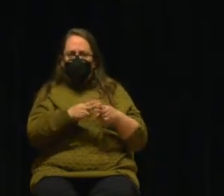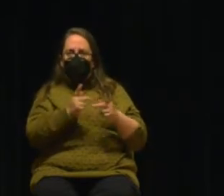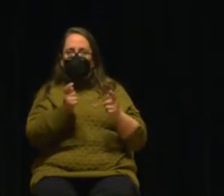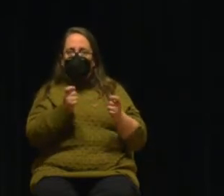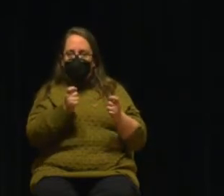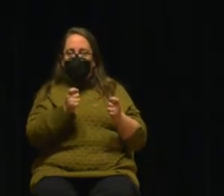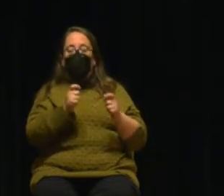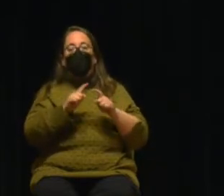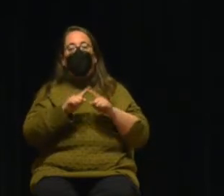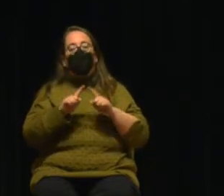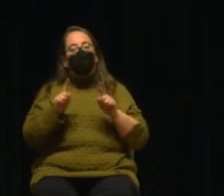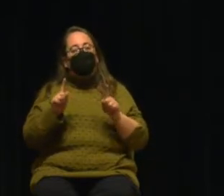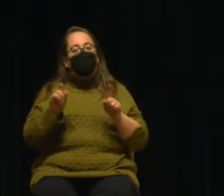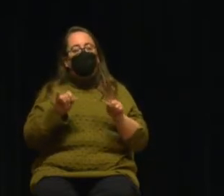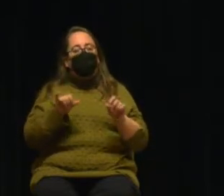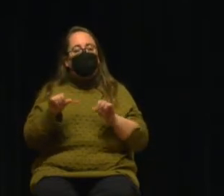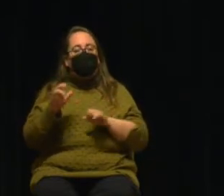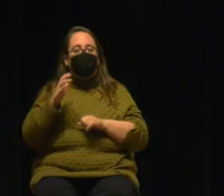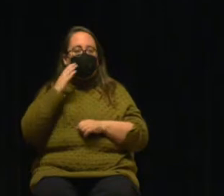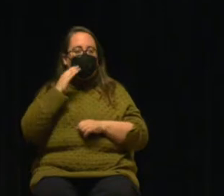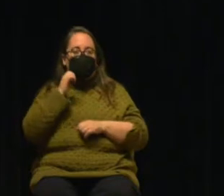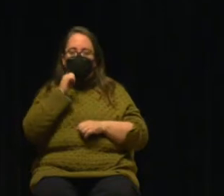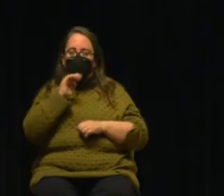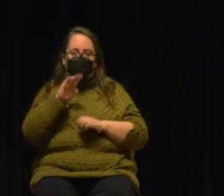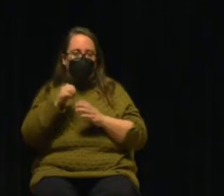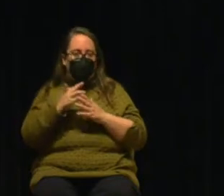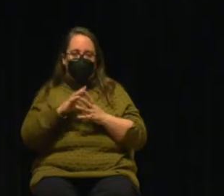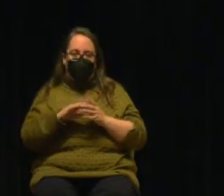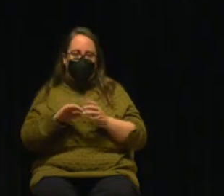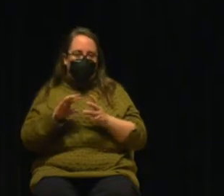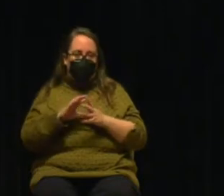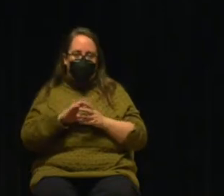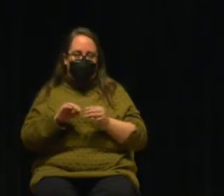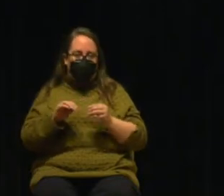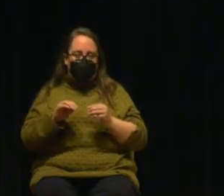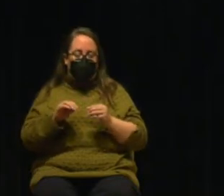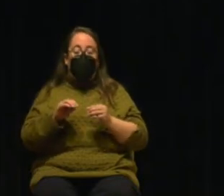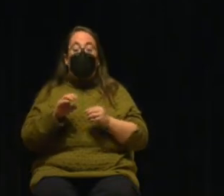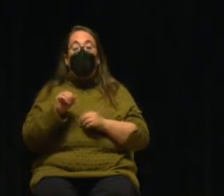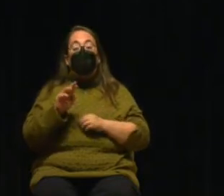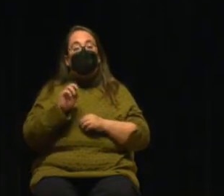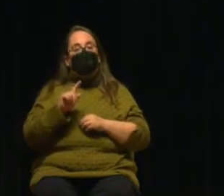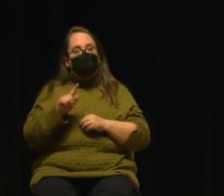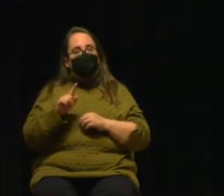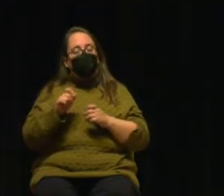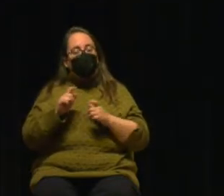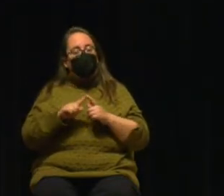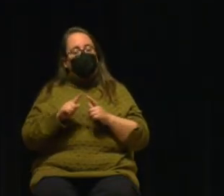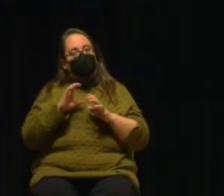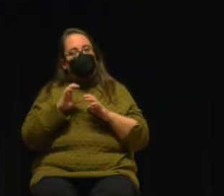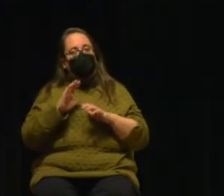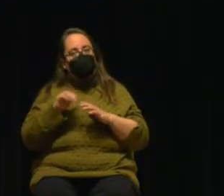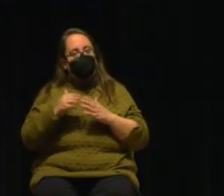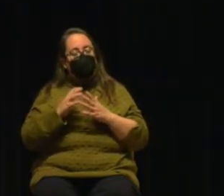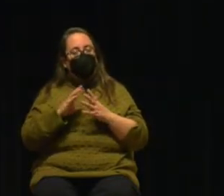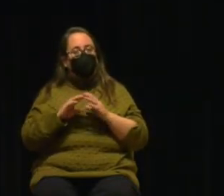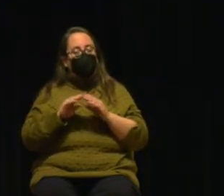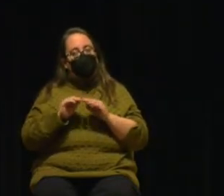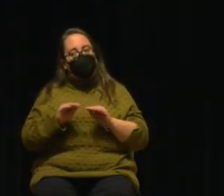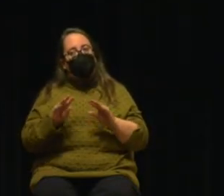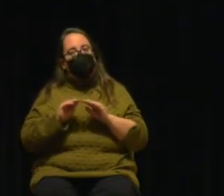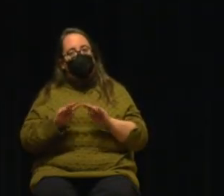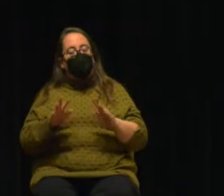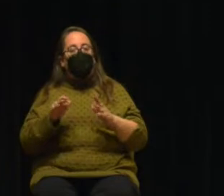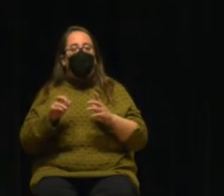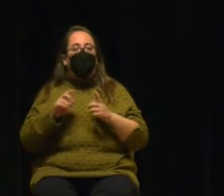allies. But he also knew this was not the whole story, and Still was intent on getting that whole story out. He